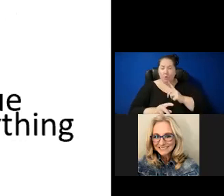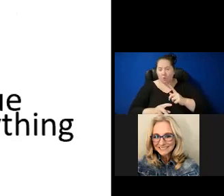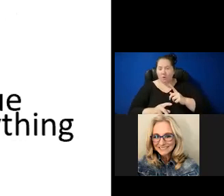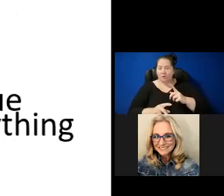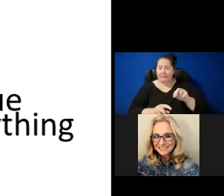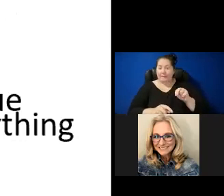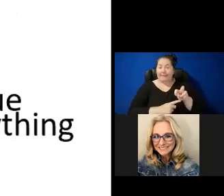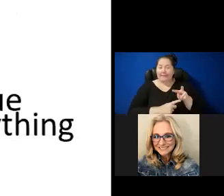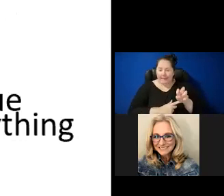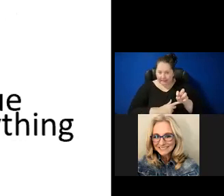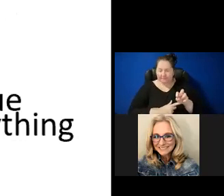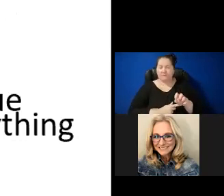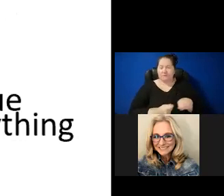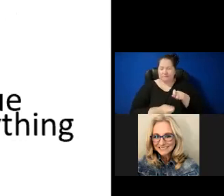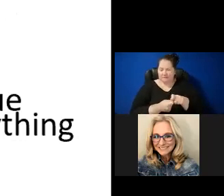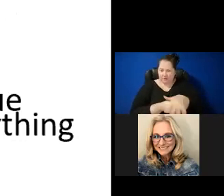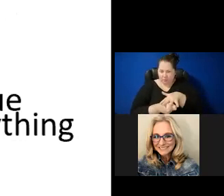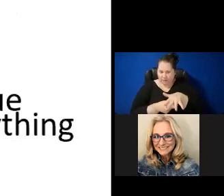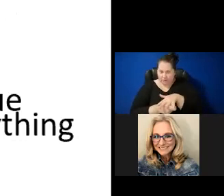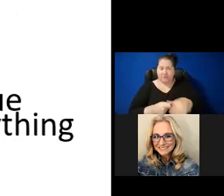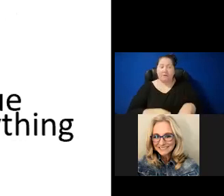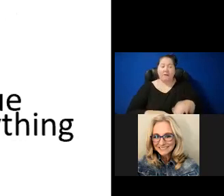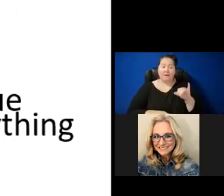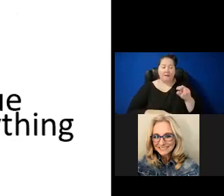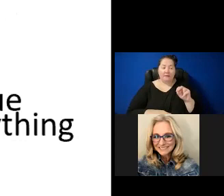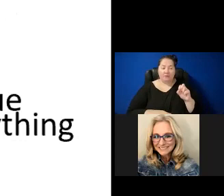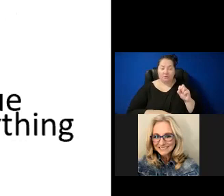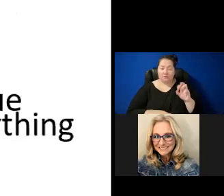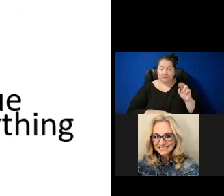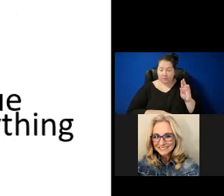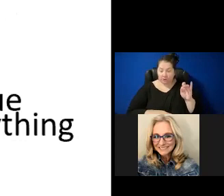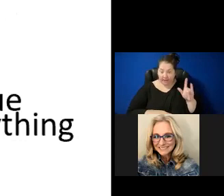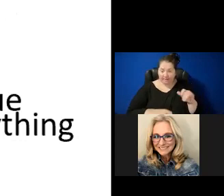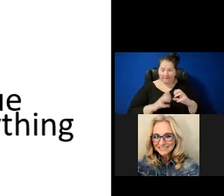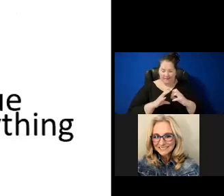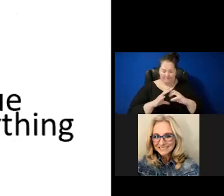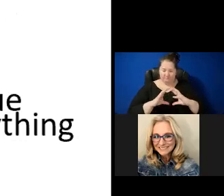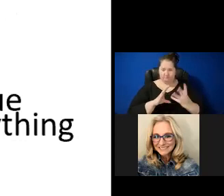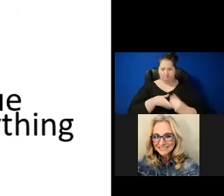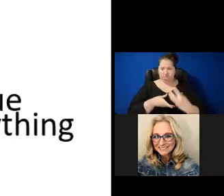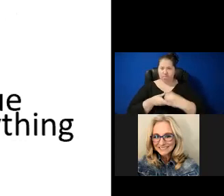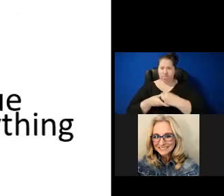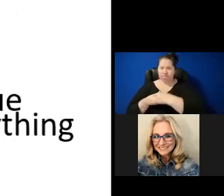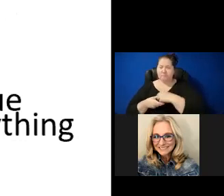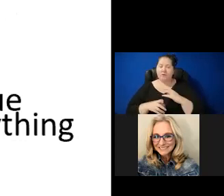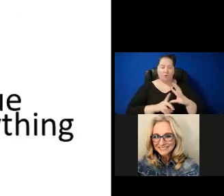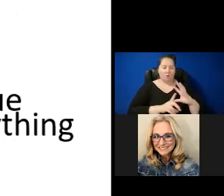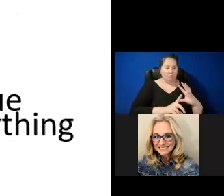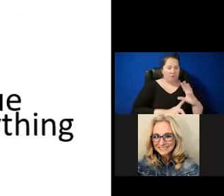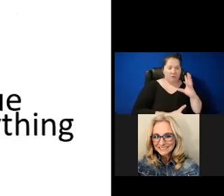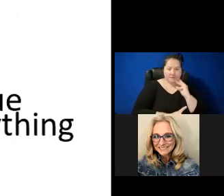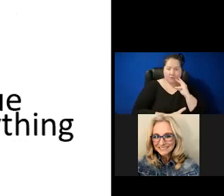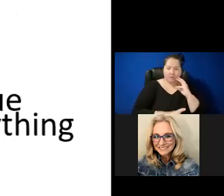specific region. And then intersectionality is really just the acknowledgement that everyone has their own unique